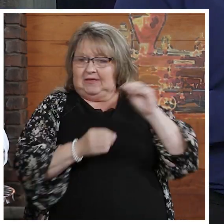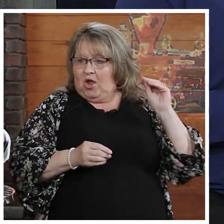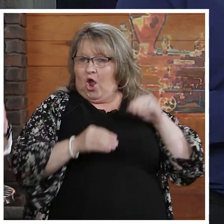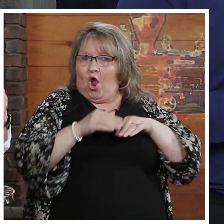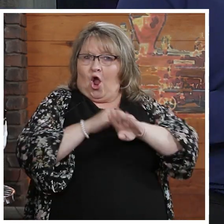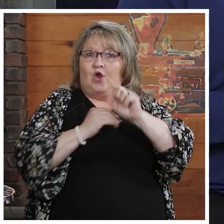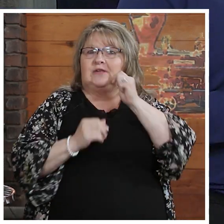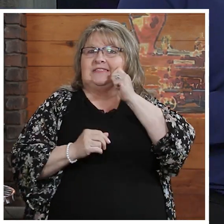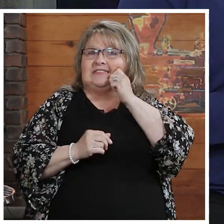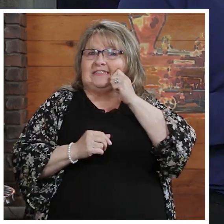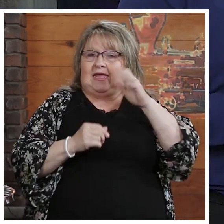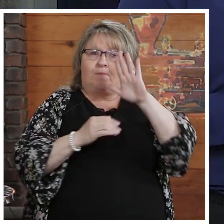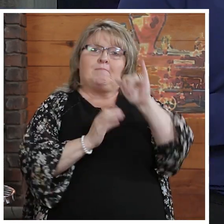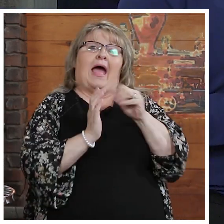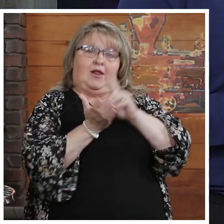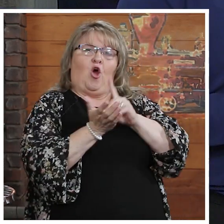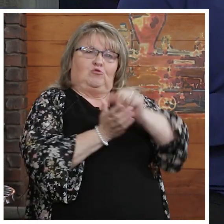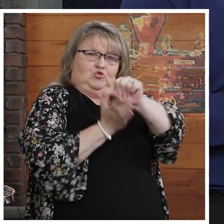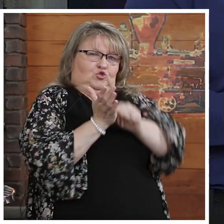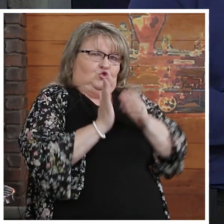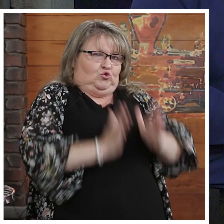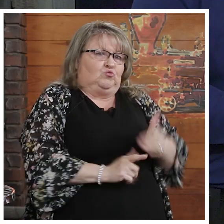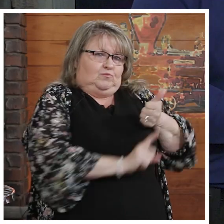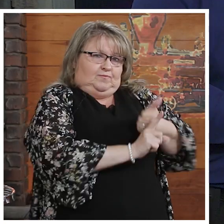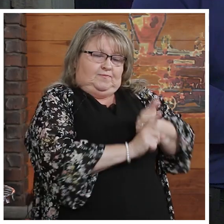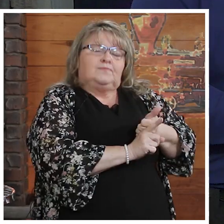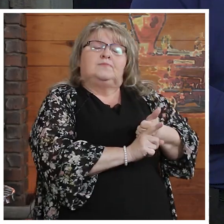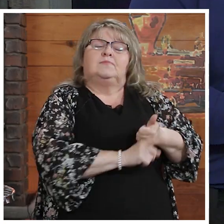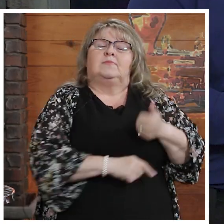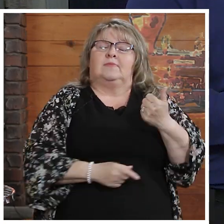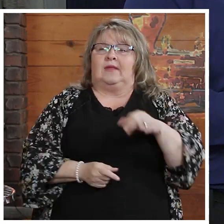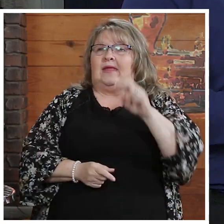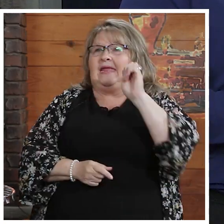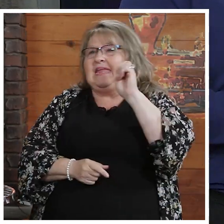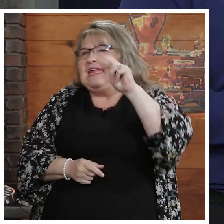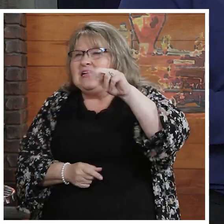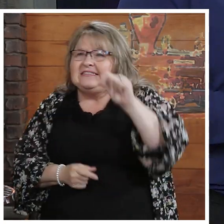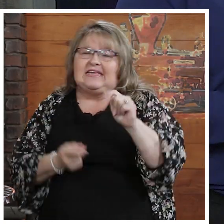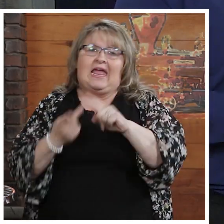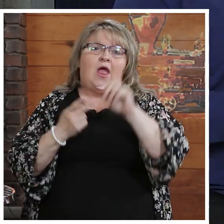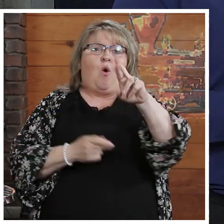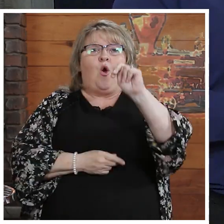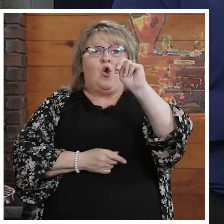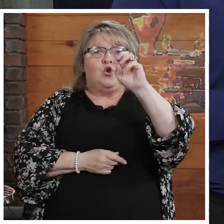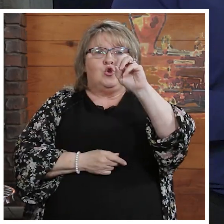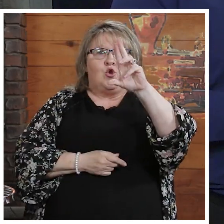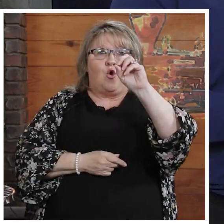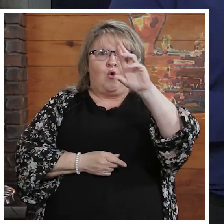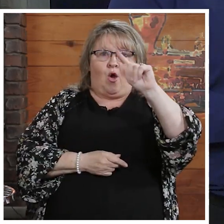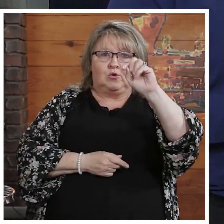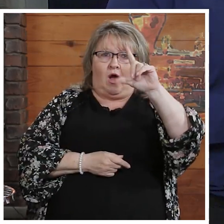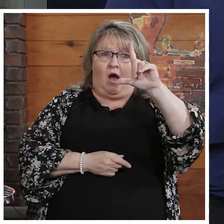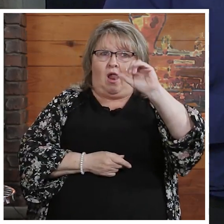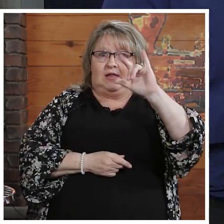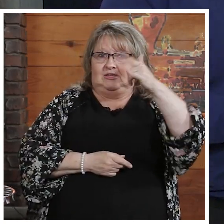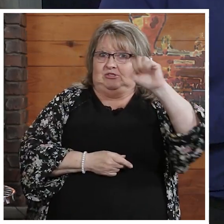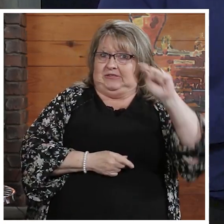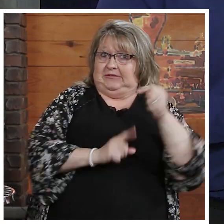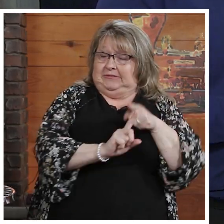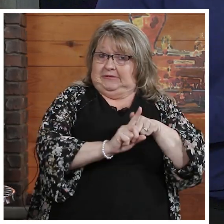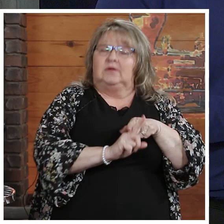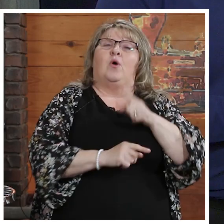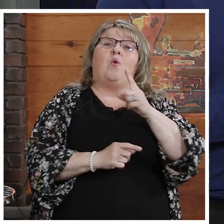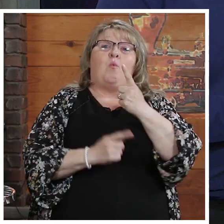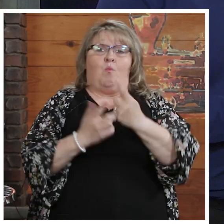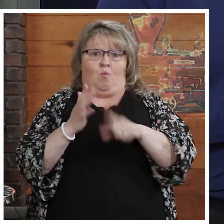a surgeon. It usually is an ENT or a neuro-otologist. And then once the surgery is completed,